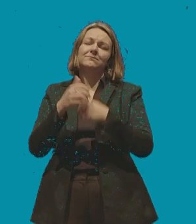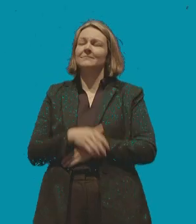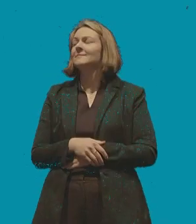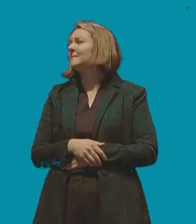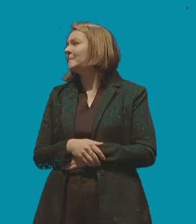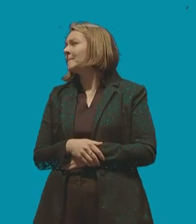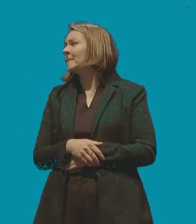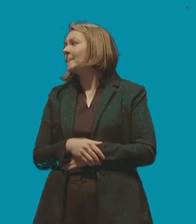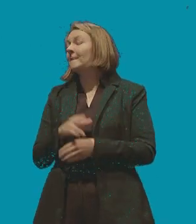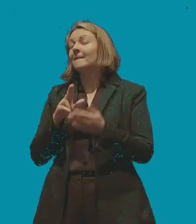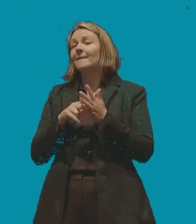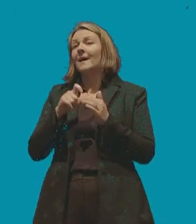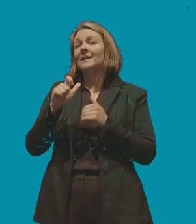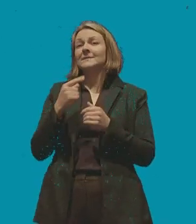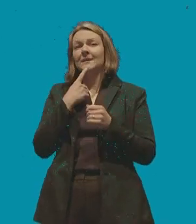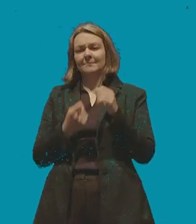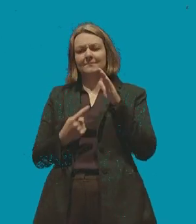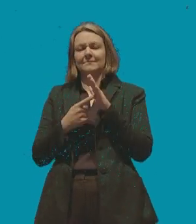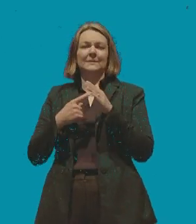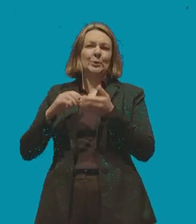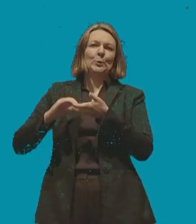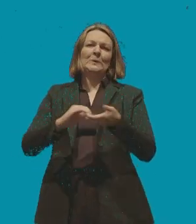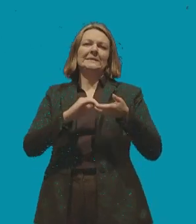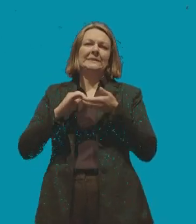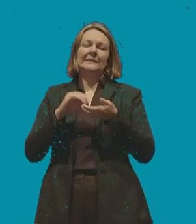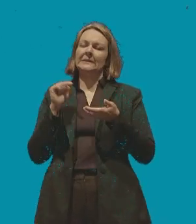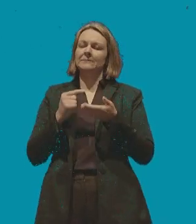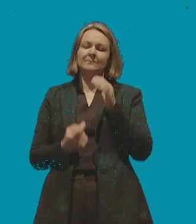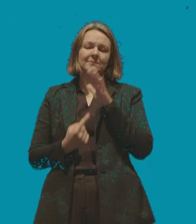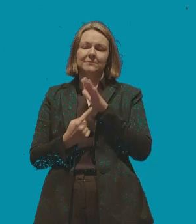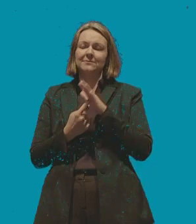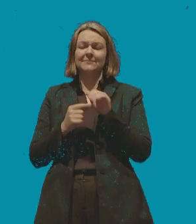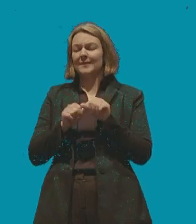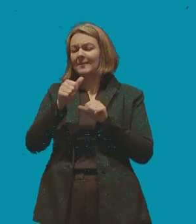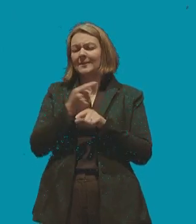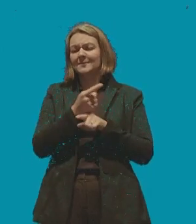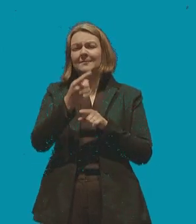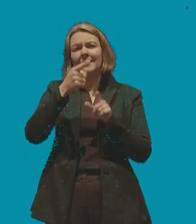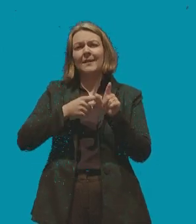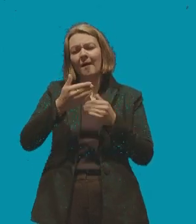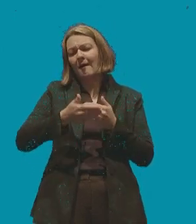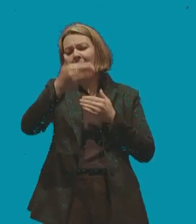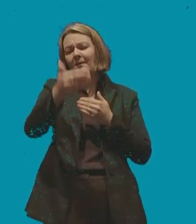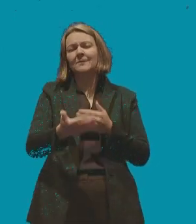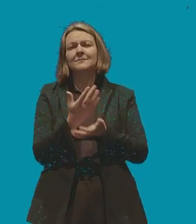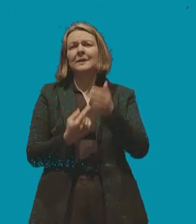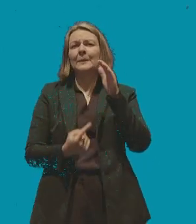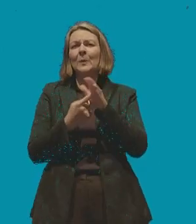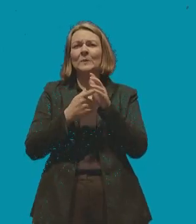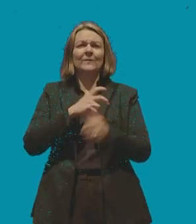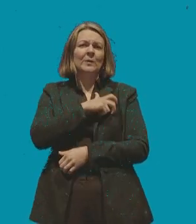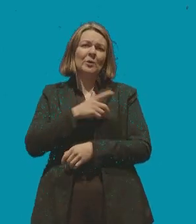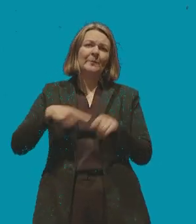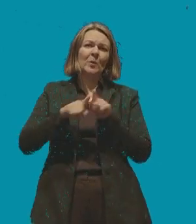comrades, for the NEC will be that of unity. The next 12 months are going to be so important for us as a union and our